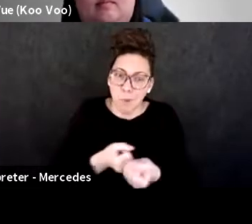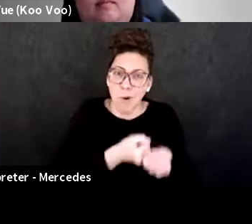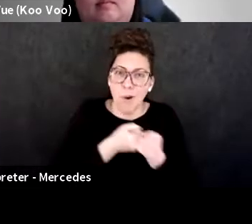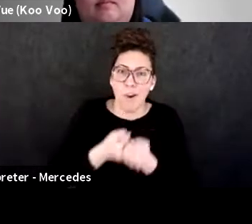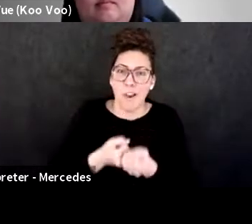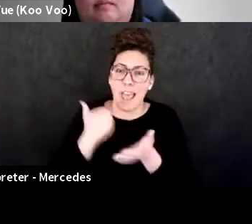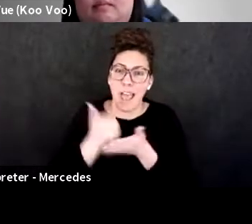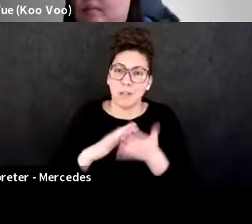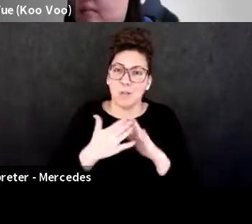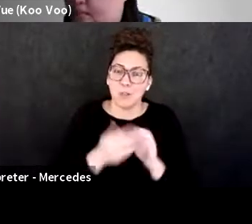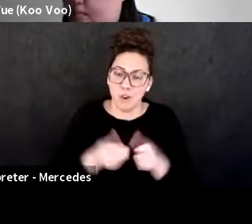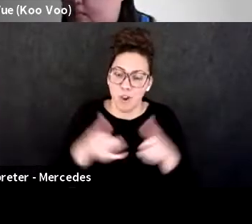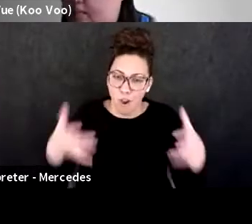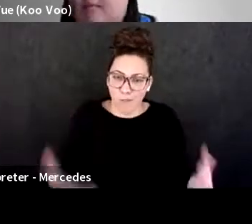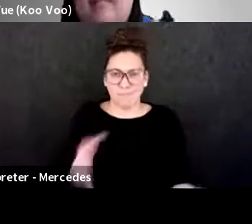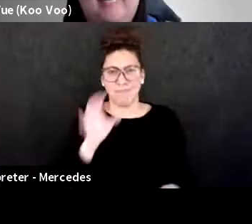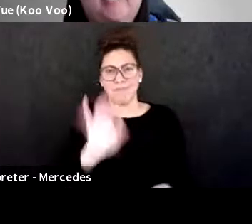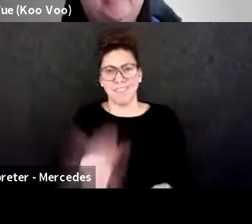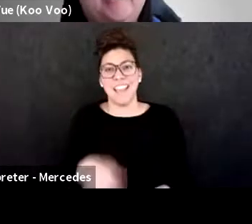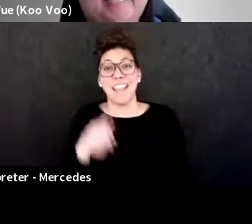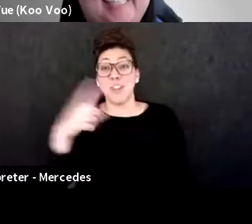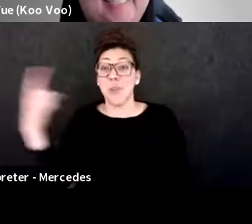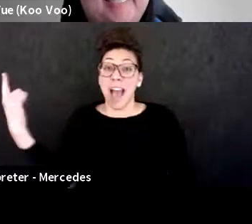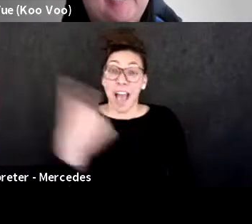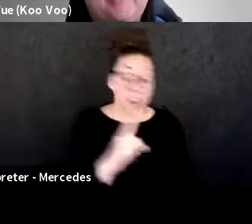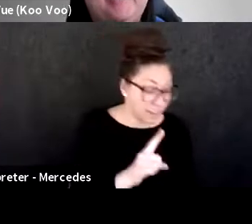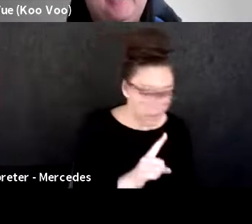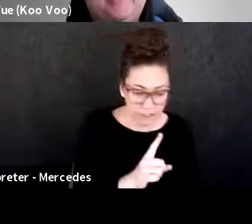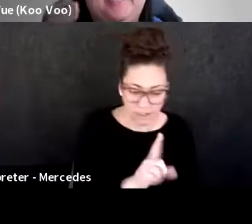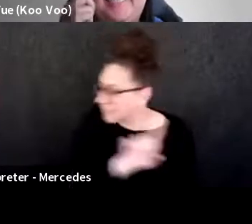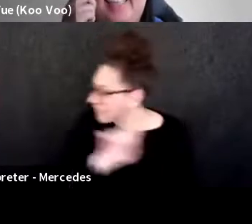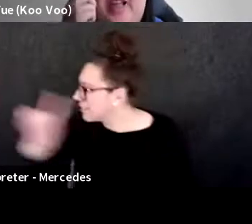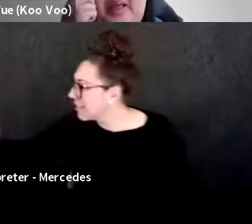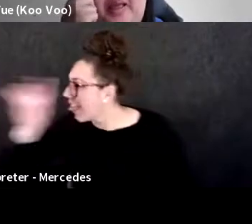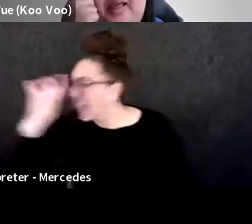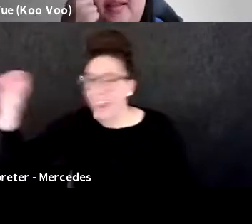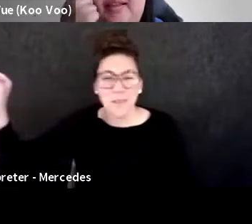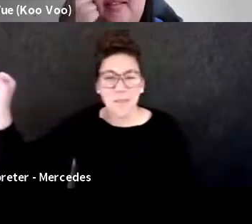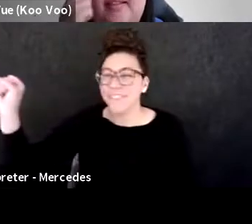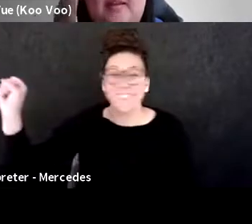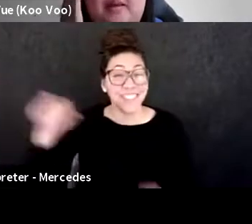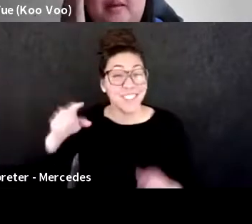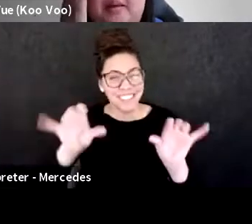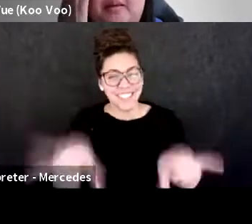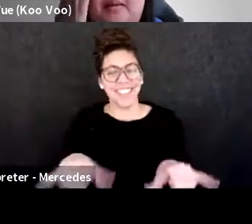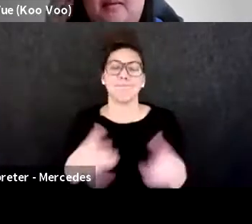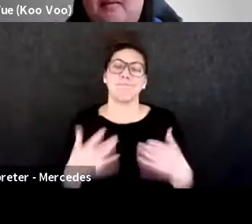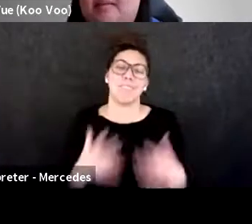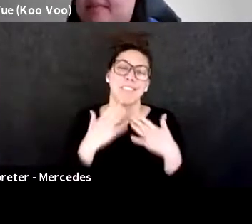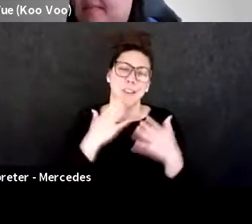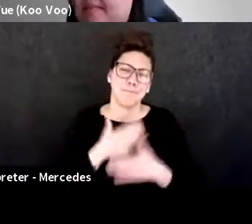appreciate, you know, you guys all not turning around and leaving and not contributing to our local community here.